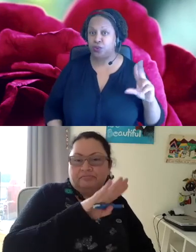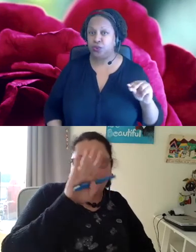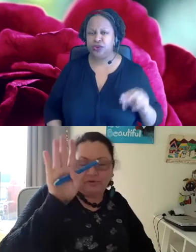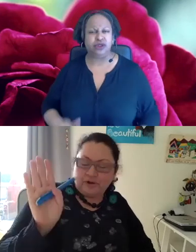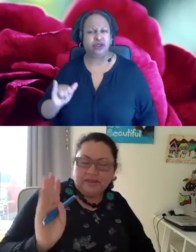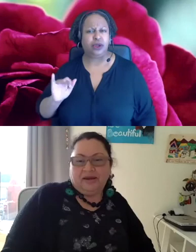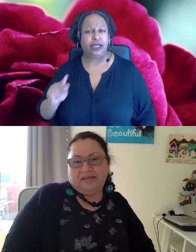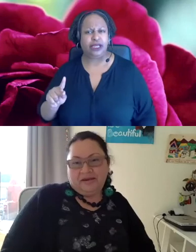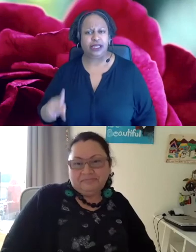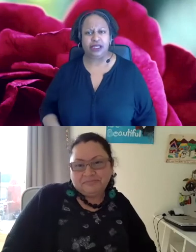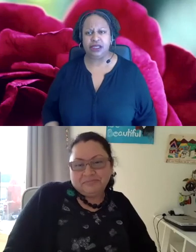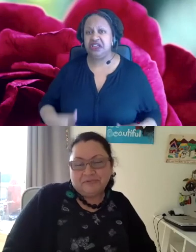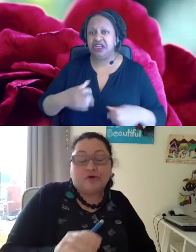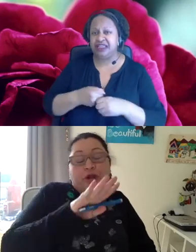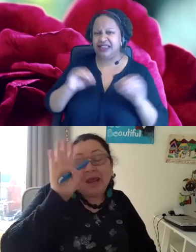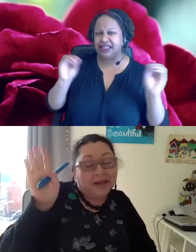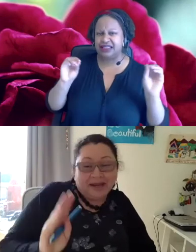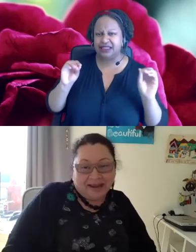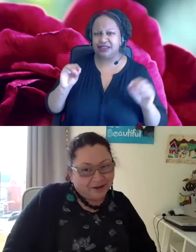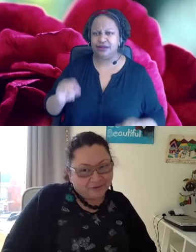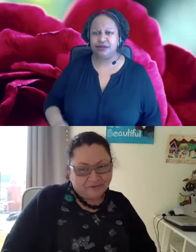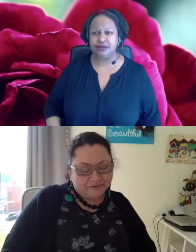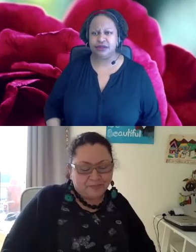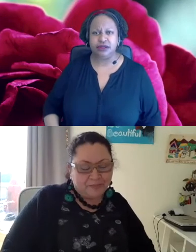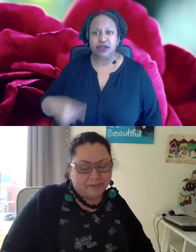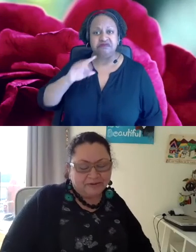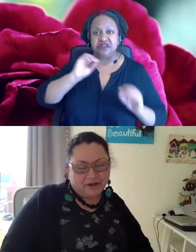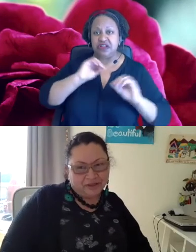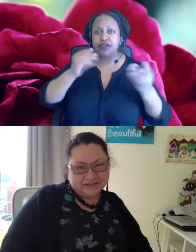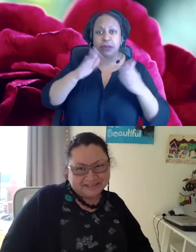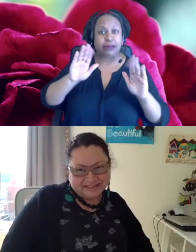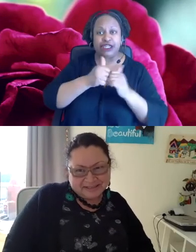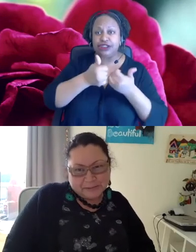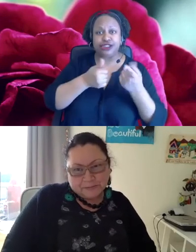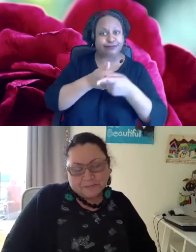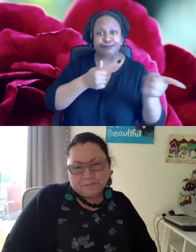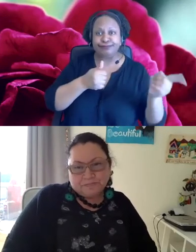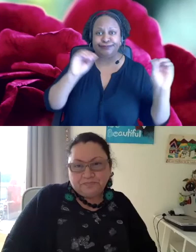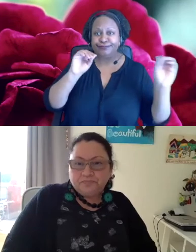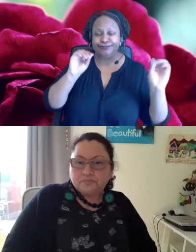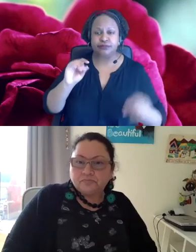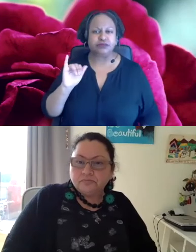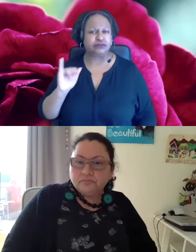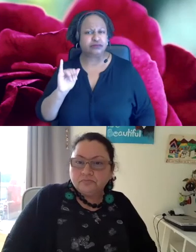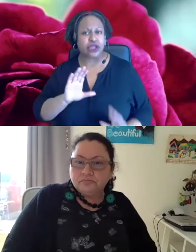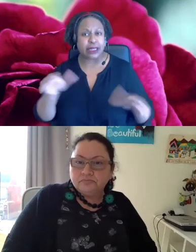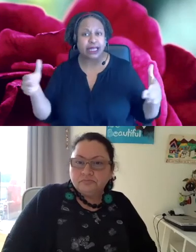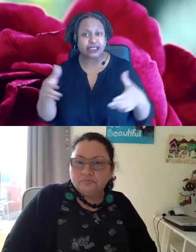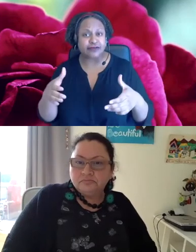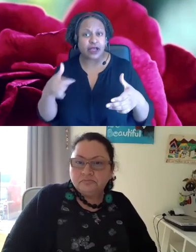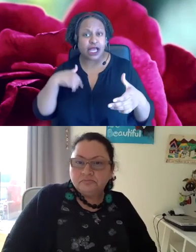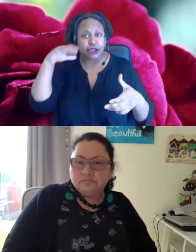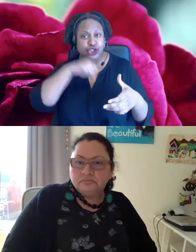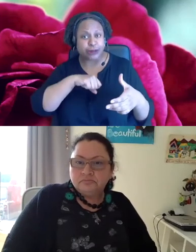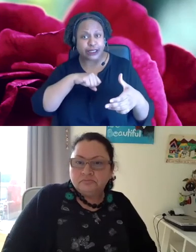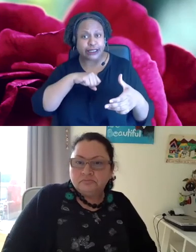Okay. You don't get anything. They don't from get it. any of the public Okay. funders. And the collective, I'm assuming,